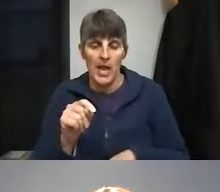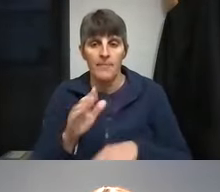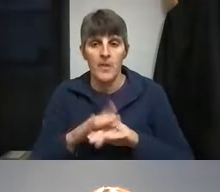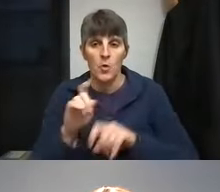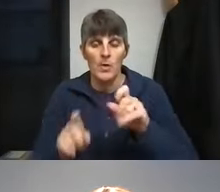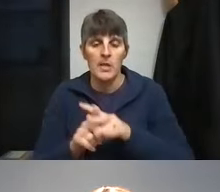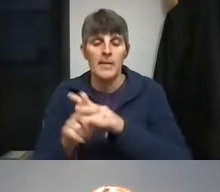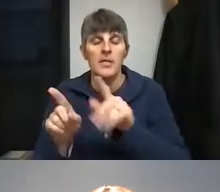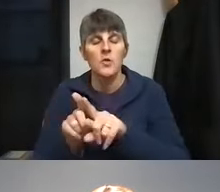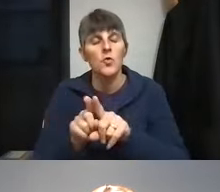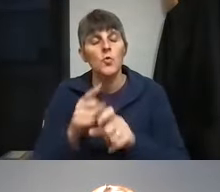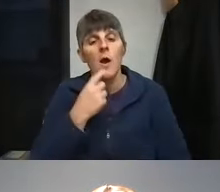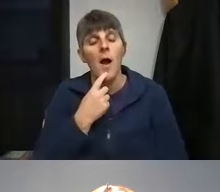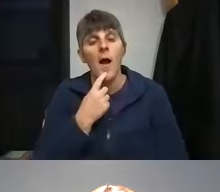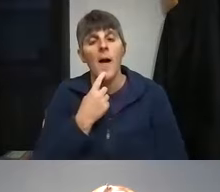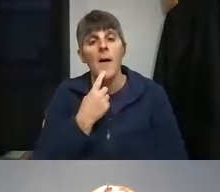in too.